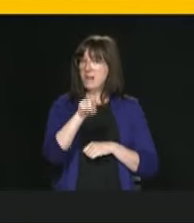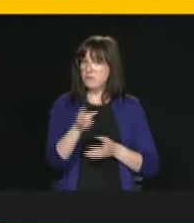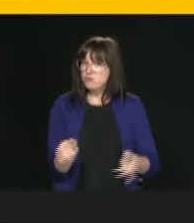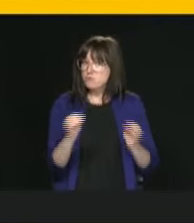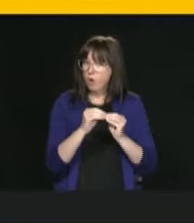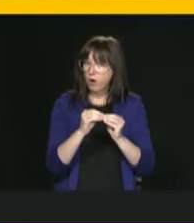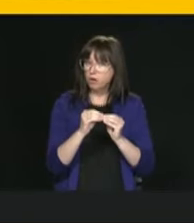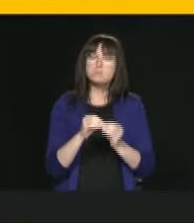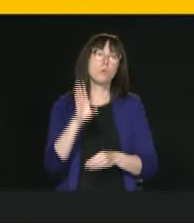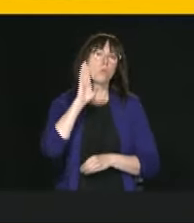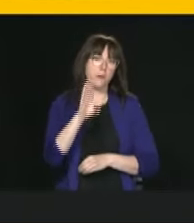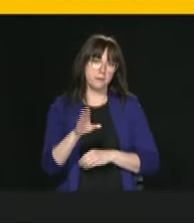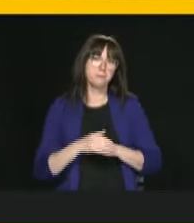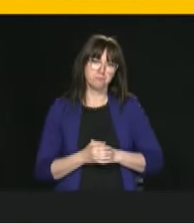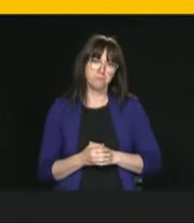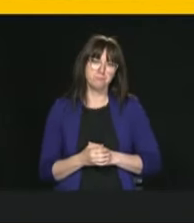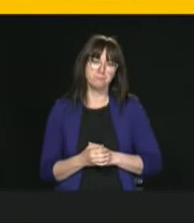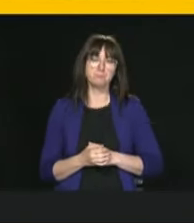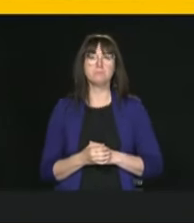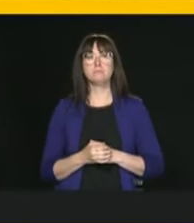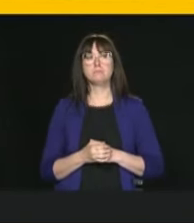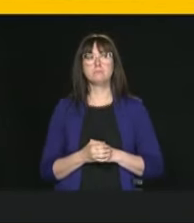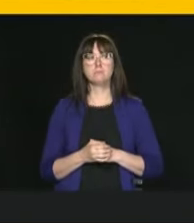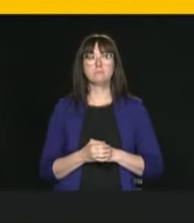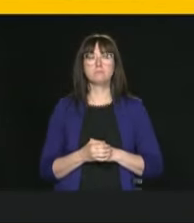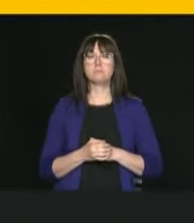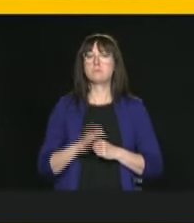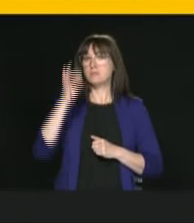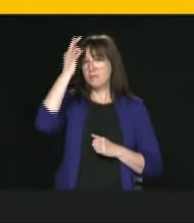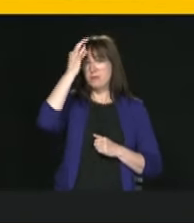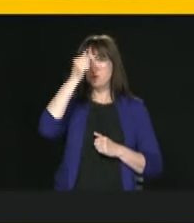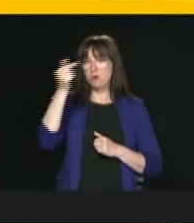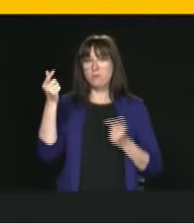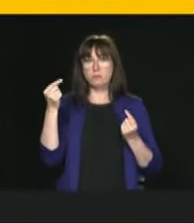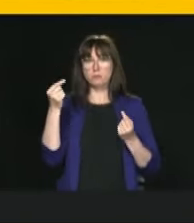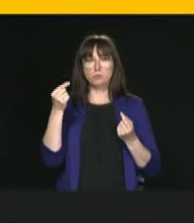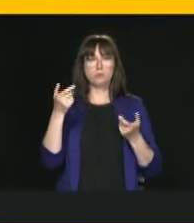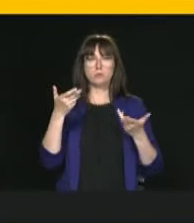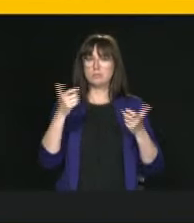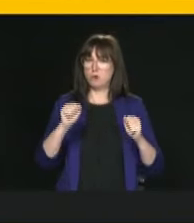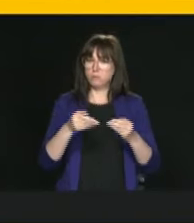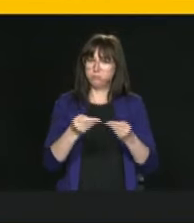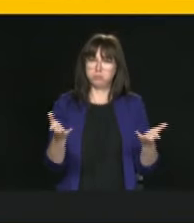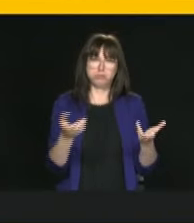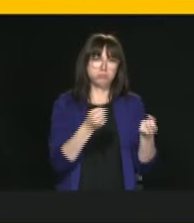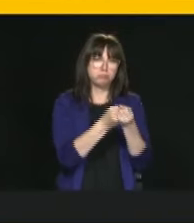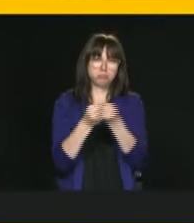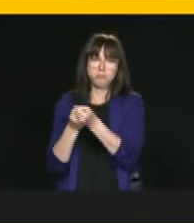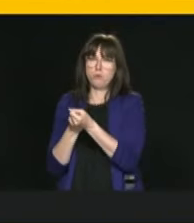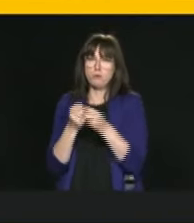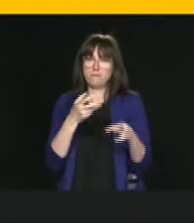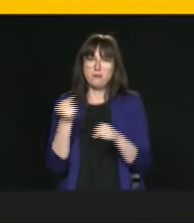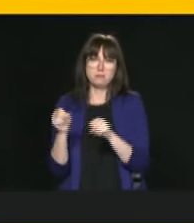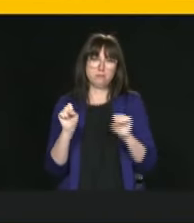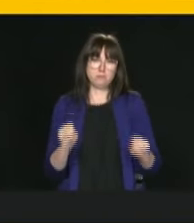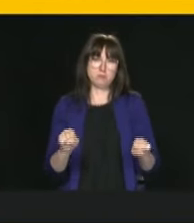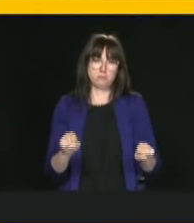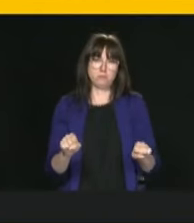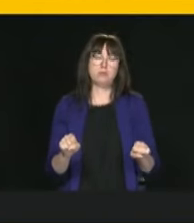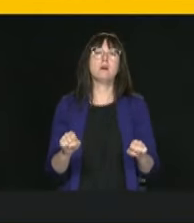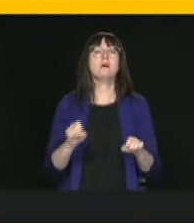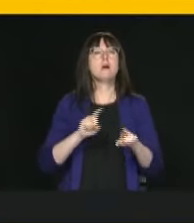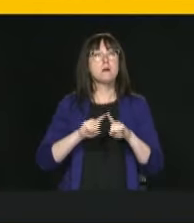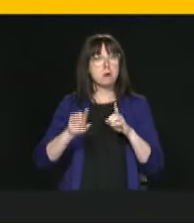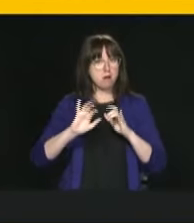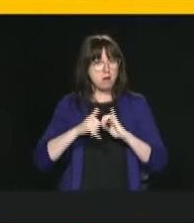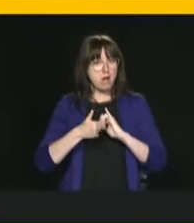do more. For the past few weeks, our government has been focused on getting people the help they need as quickly as possible. But to come out of